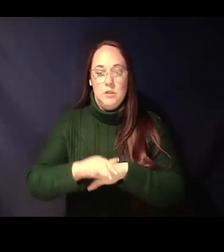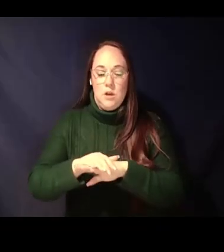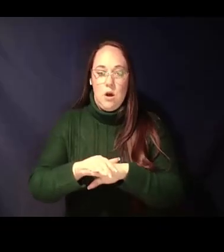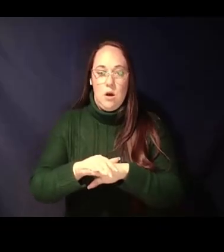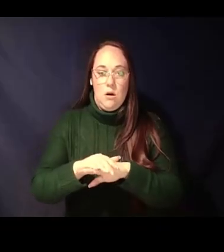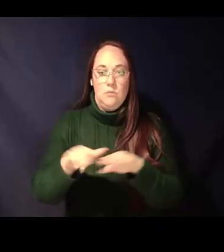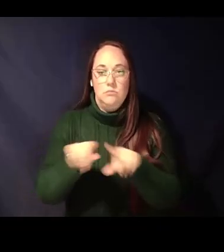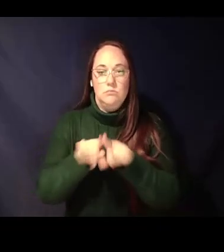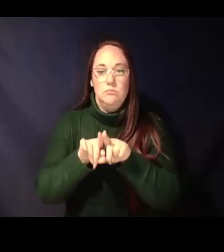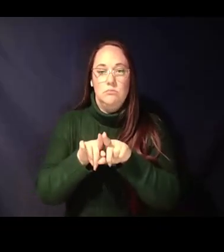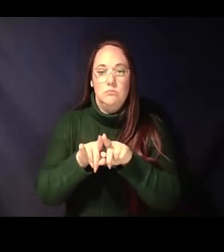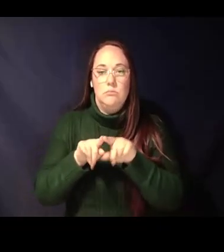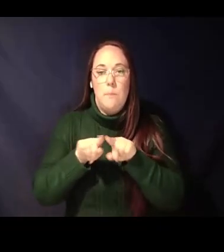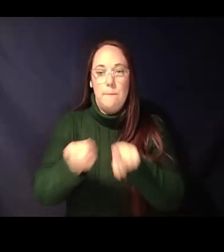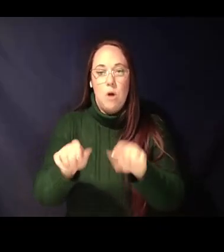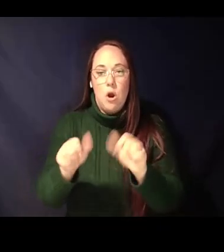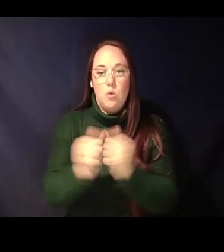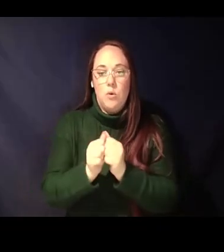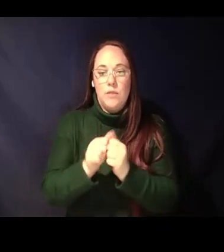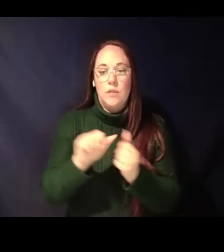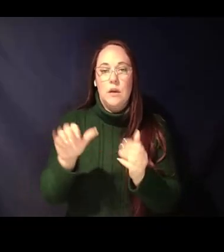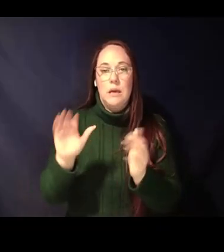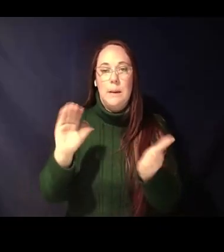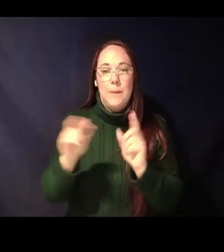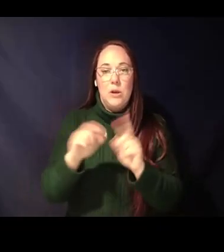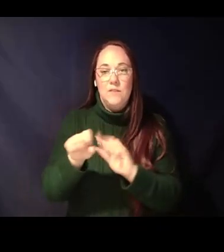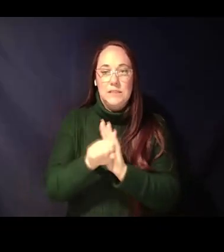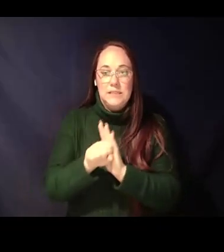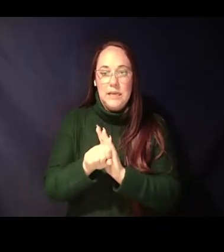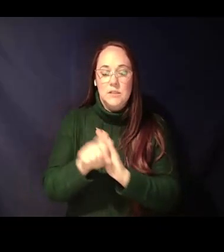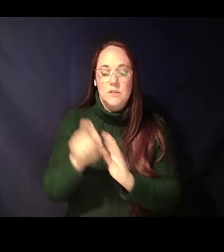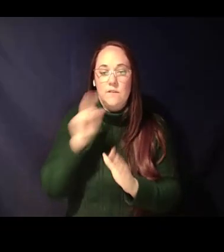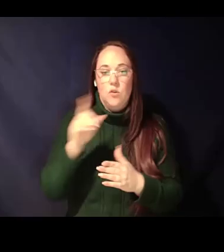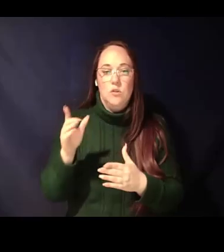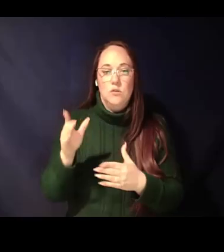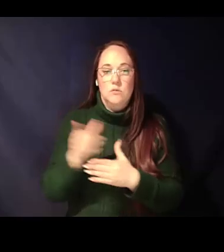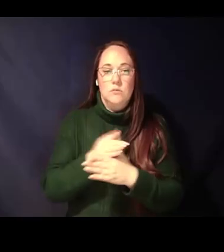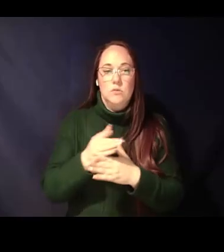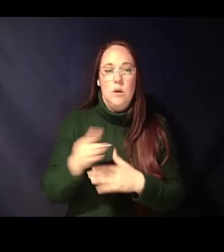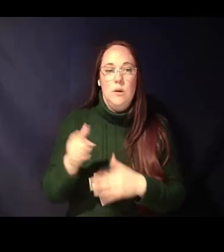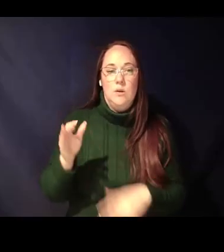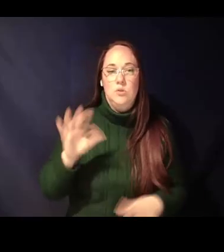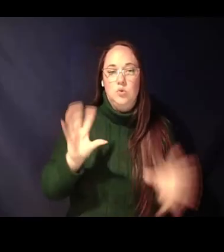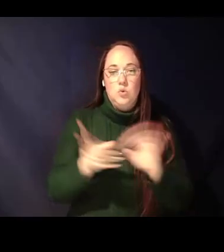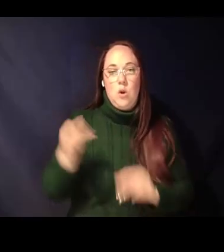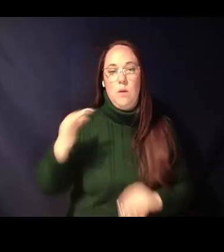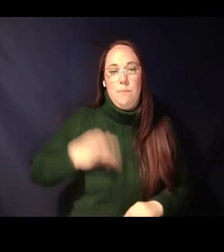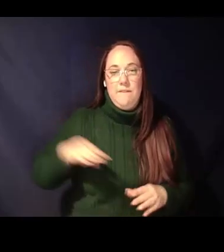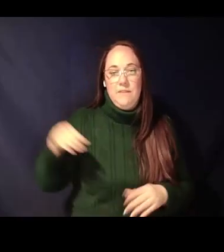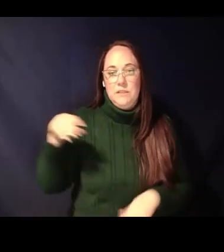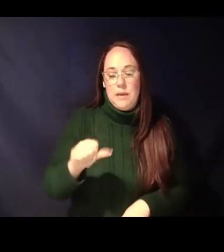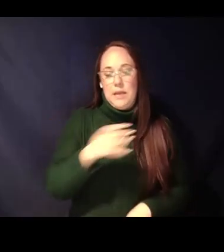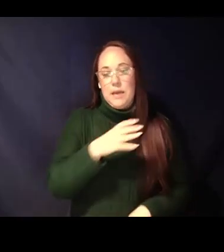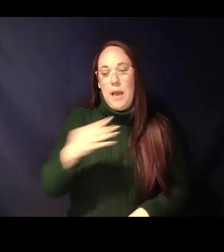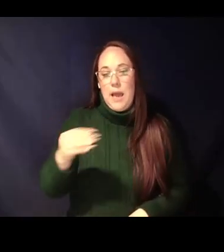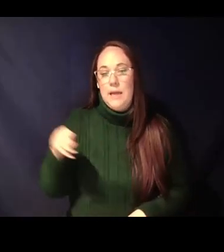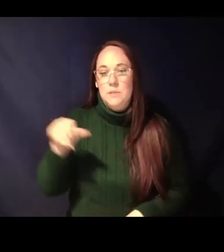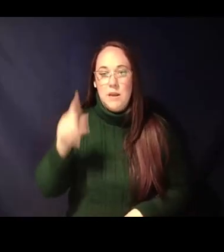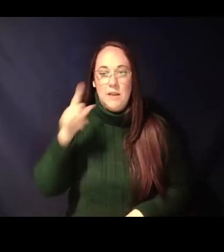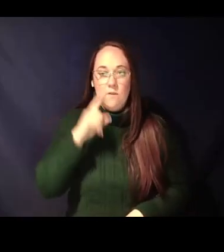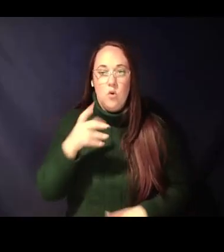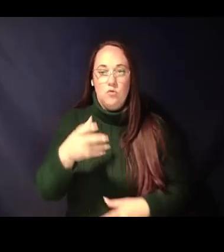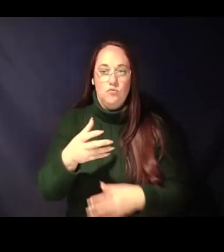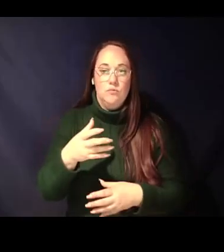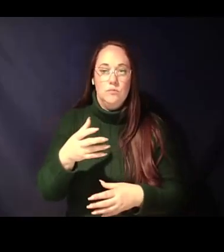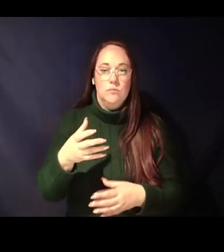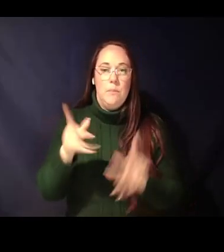par with some comparator states in terms of a state share of total benefit spending, as we mentioned before, and spending per recipient.